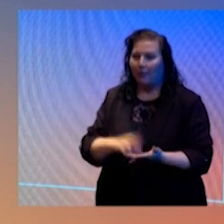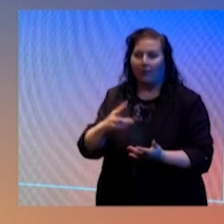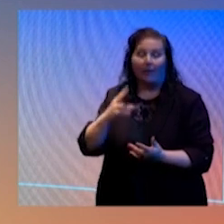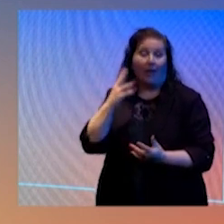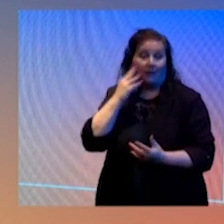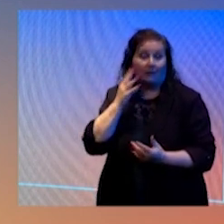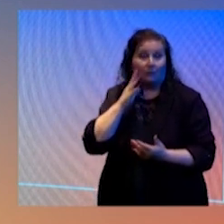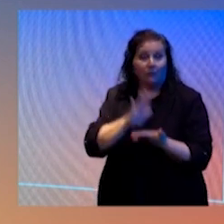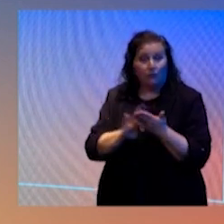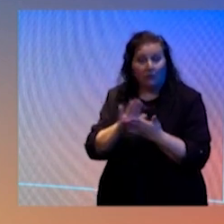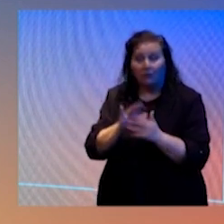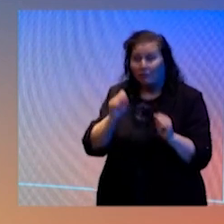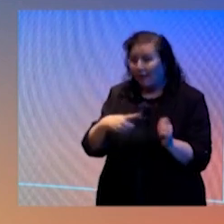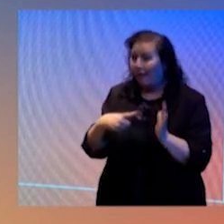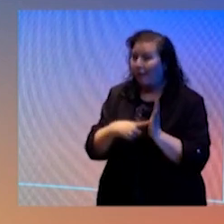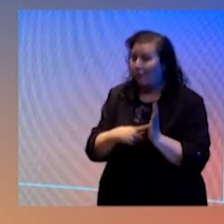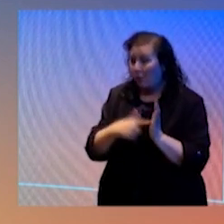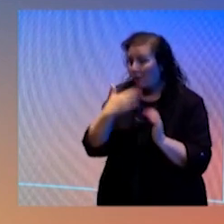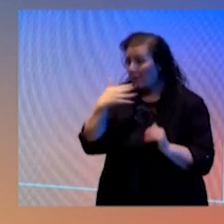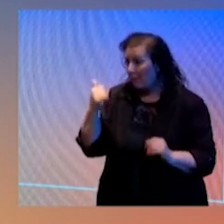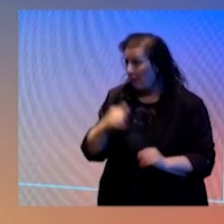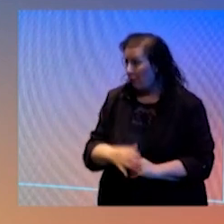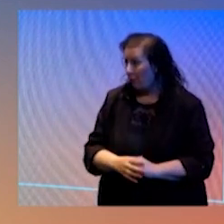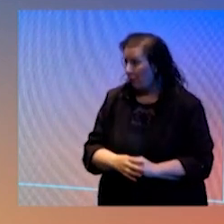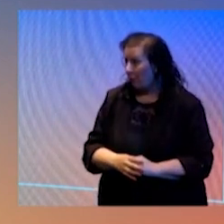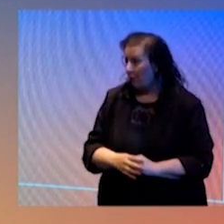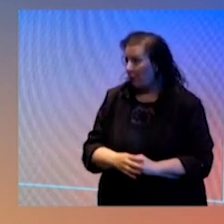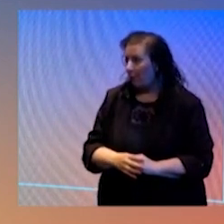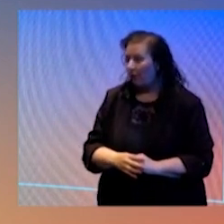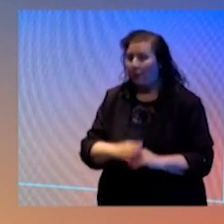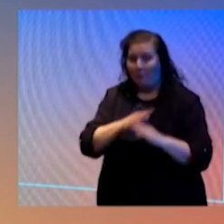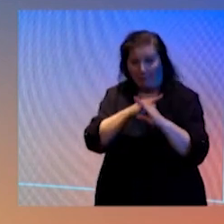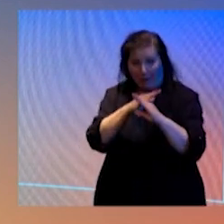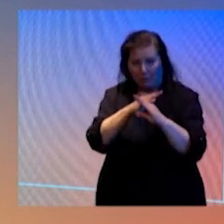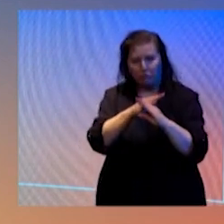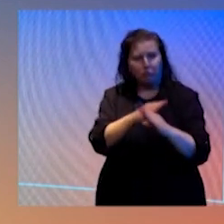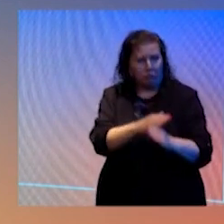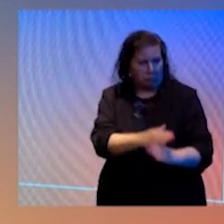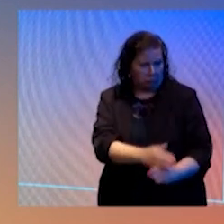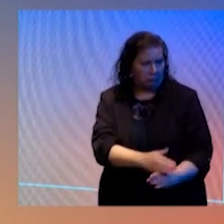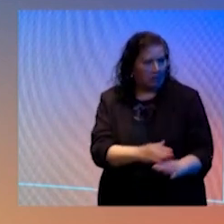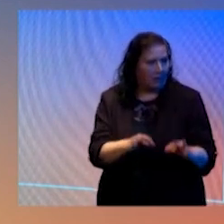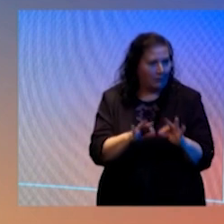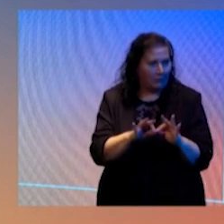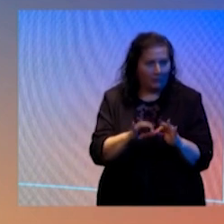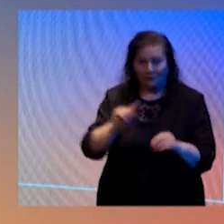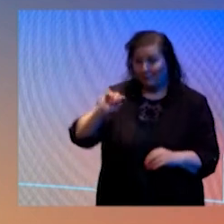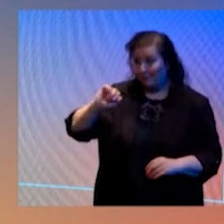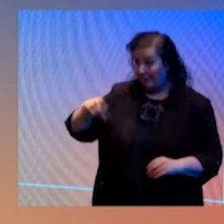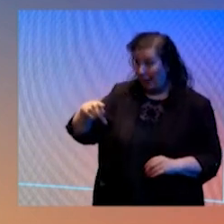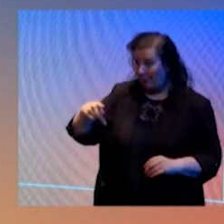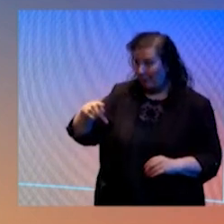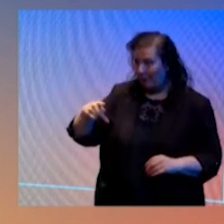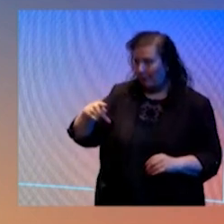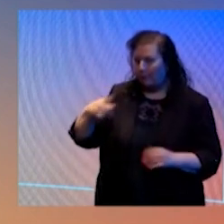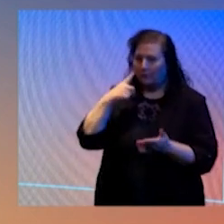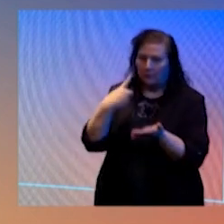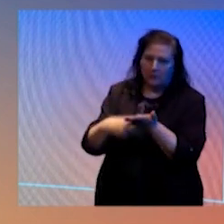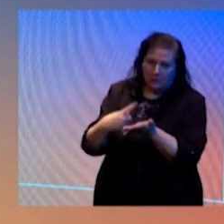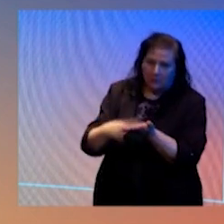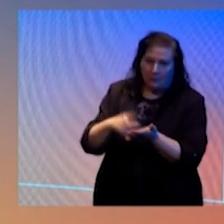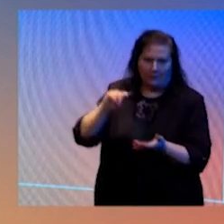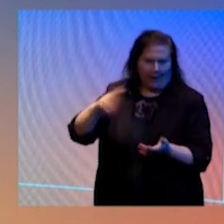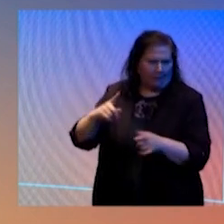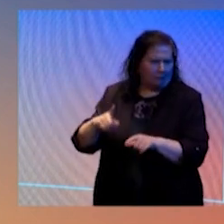affordable? Well, let's remove some of the barriers. TAP. People have talked about TAP forever,